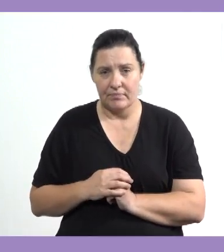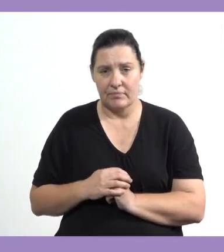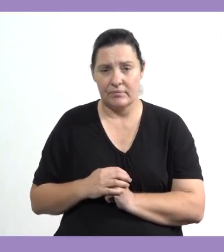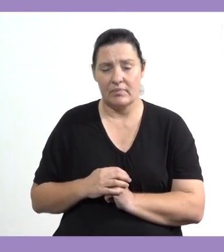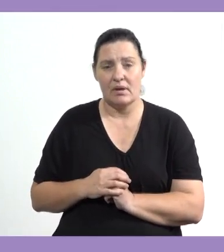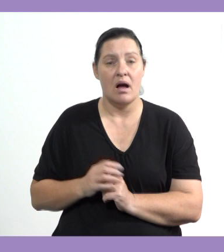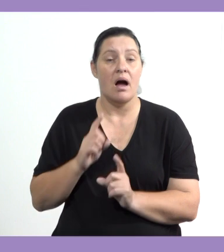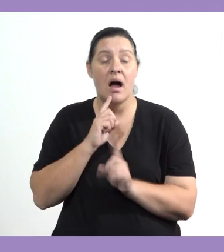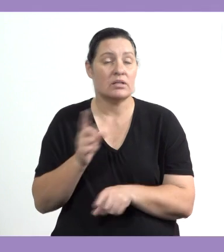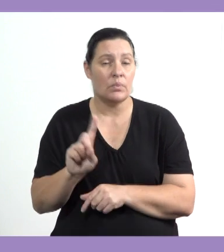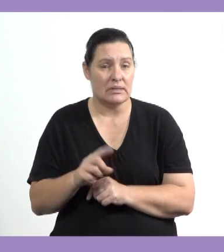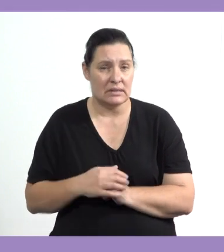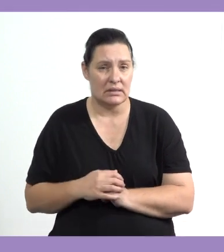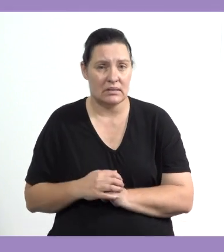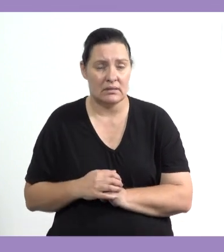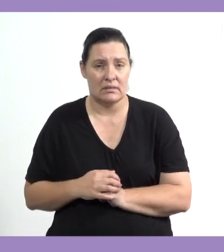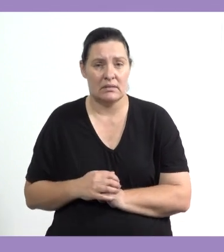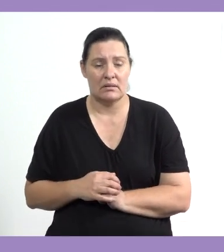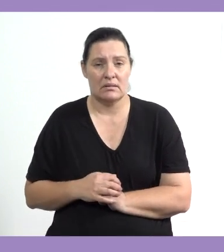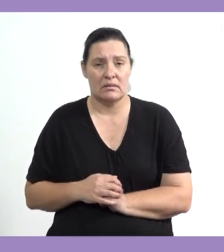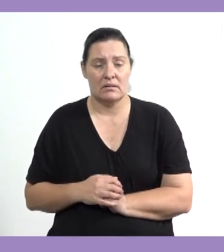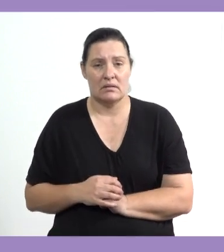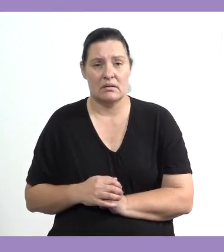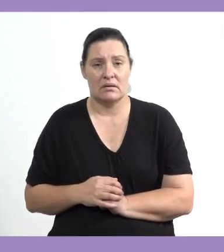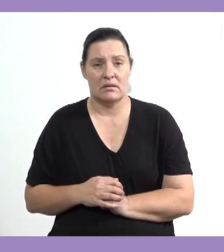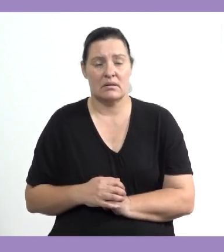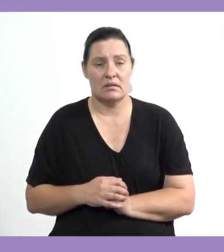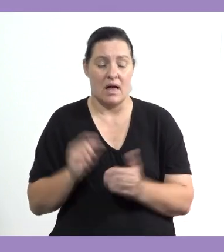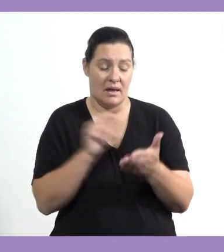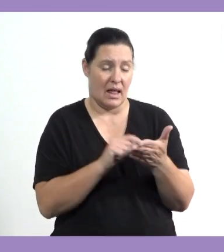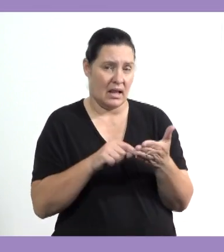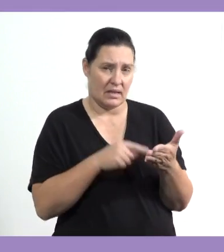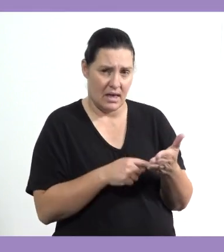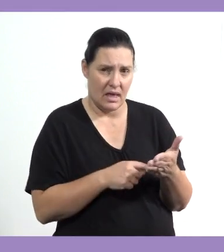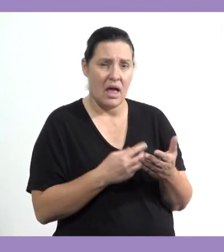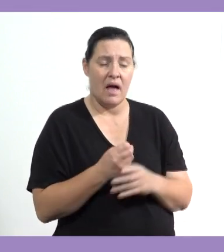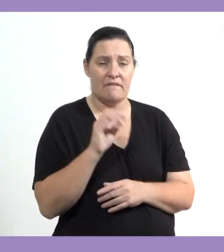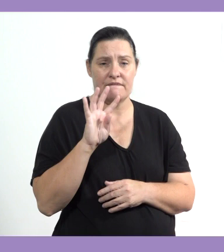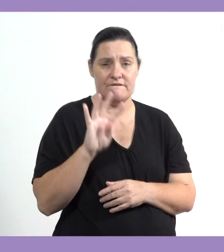by 3. And that answer would be, if you have there on your calculator,